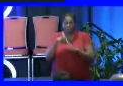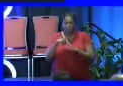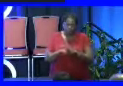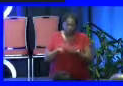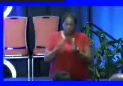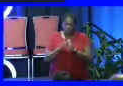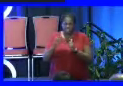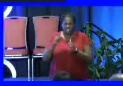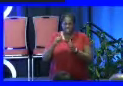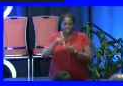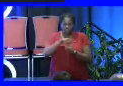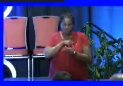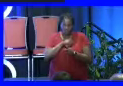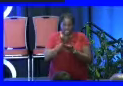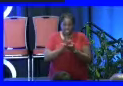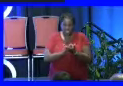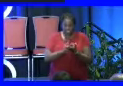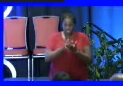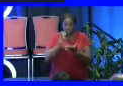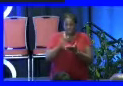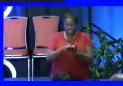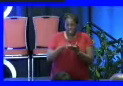also transitional